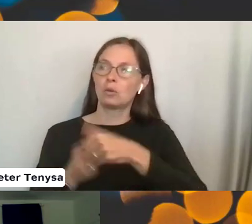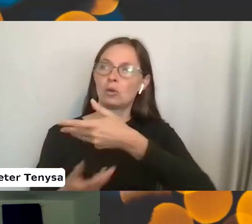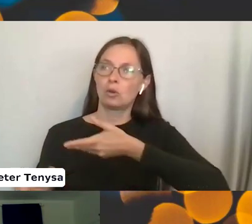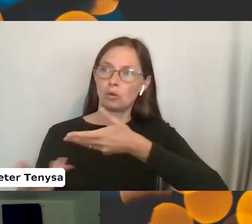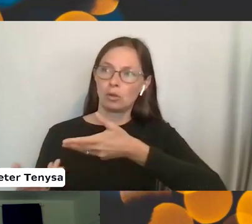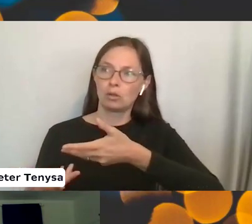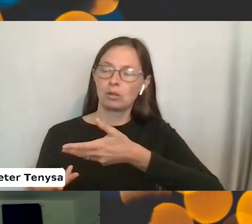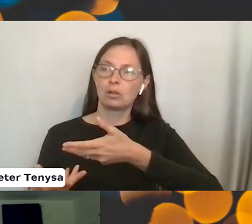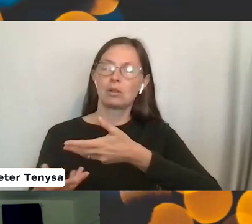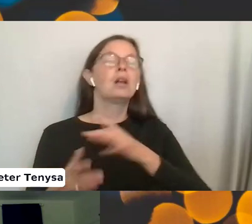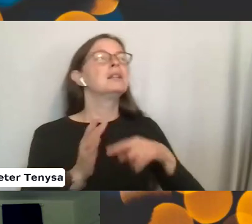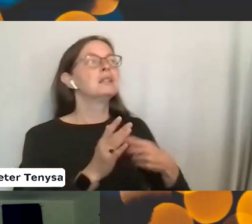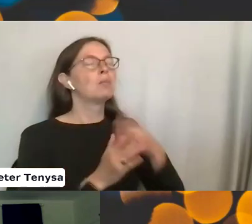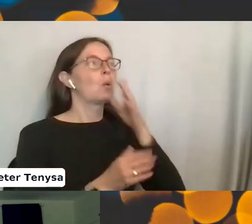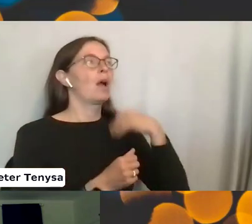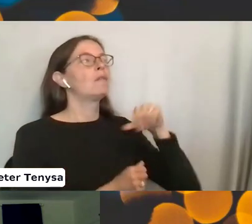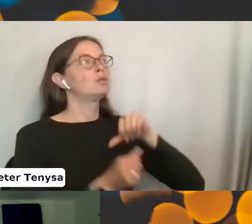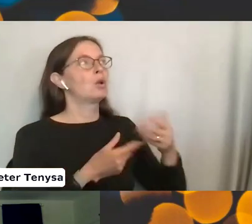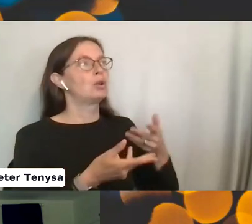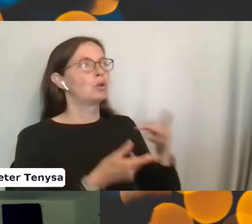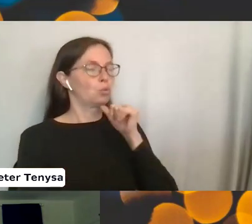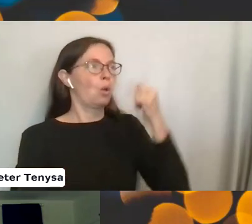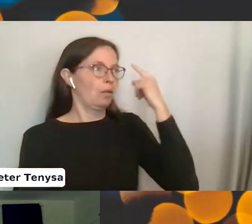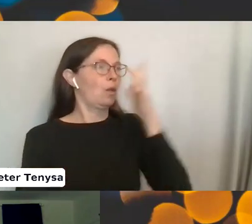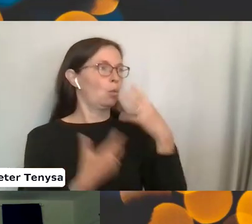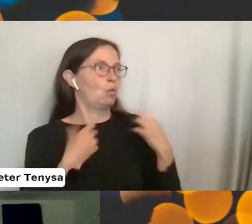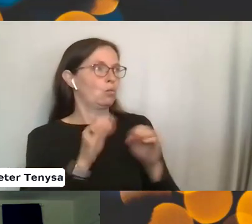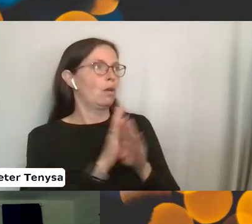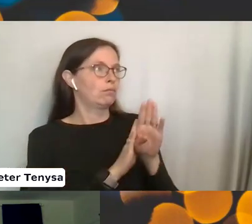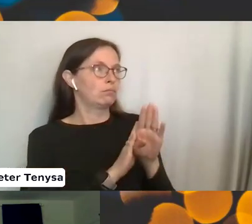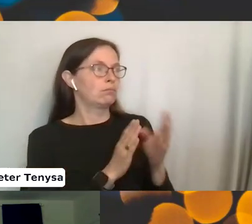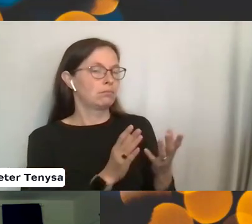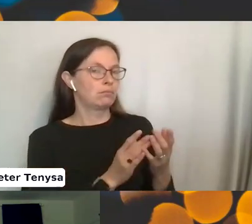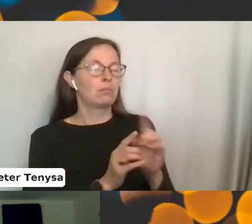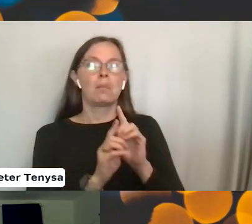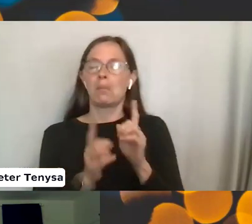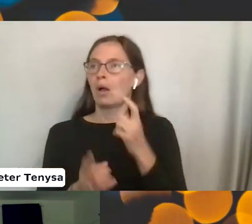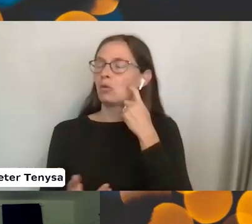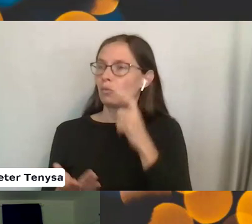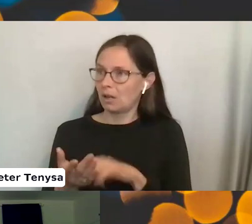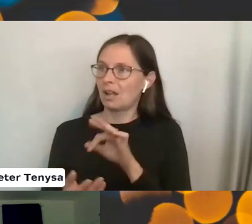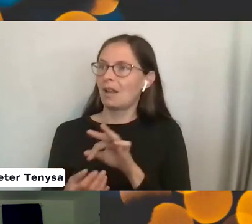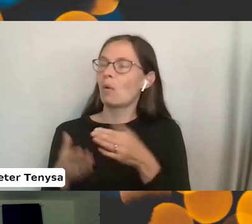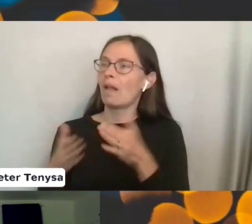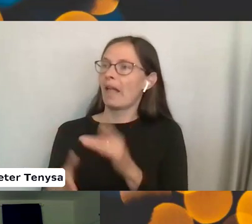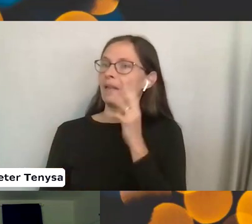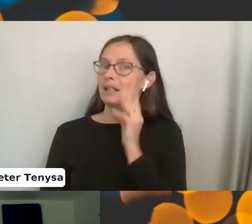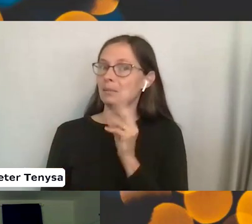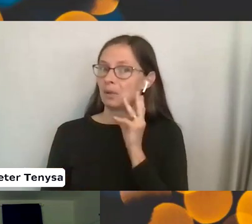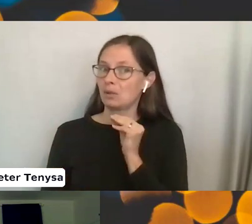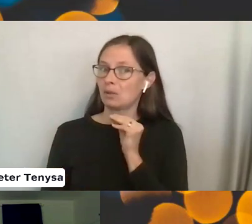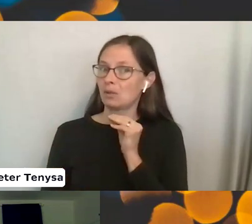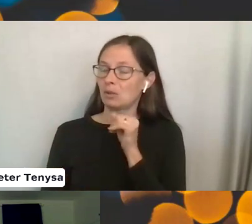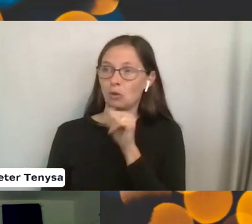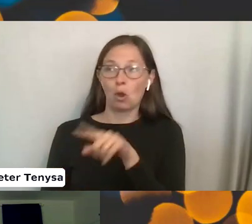you think sometimes you'll have a social interaction that you don't think you'll recover from. But you realize if you allow the experience, you don't